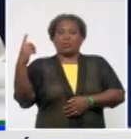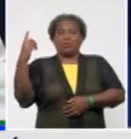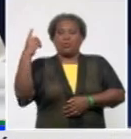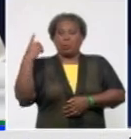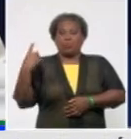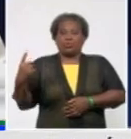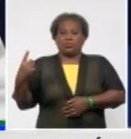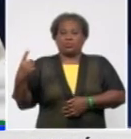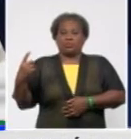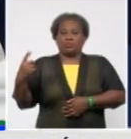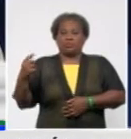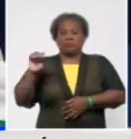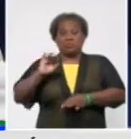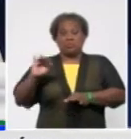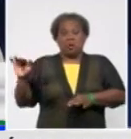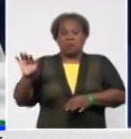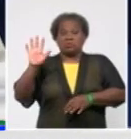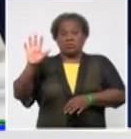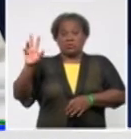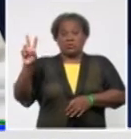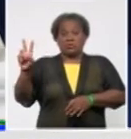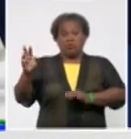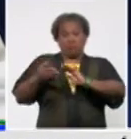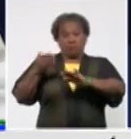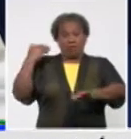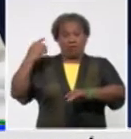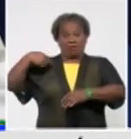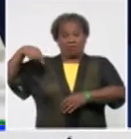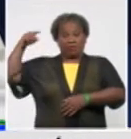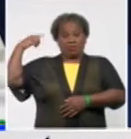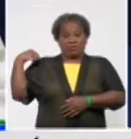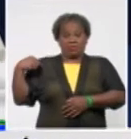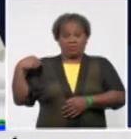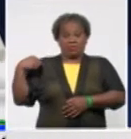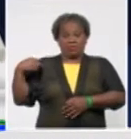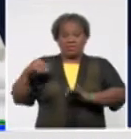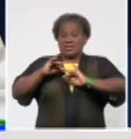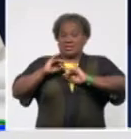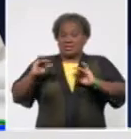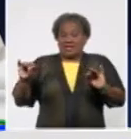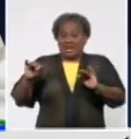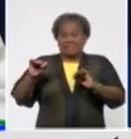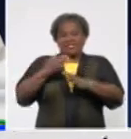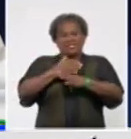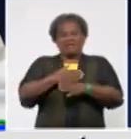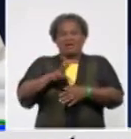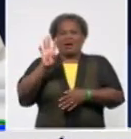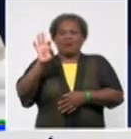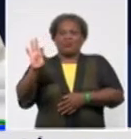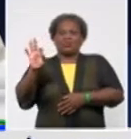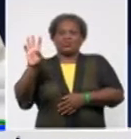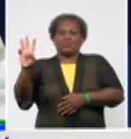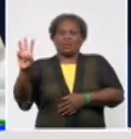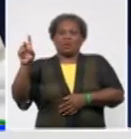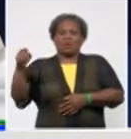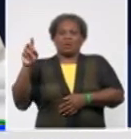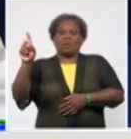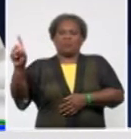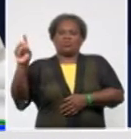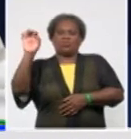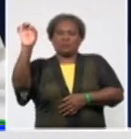rest are being treated in Havana's hospitals. This is the behavior of the pandemic in Cuba as of